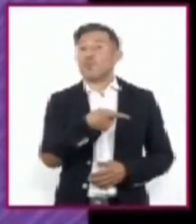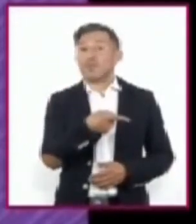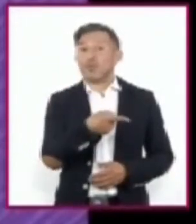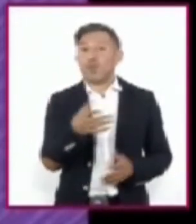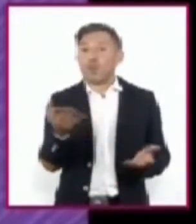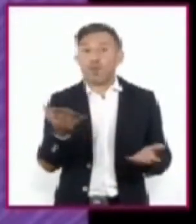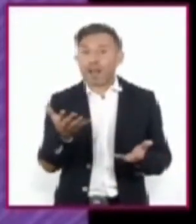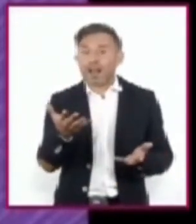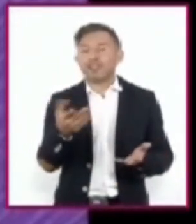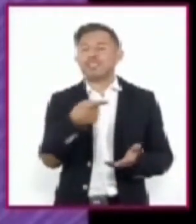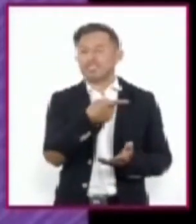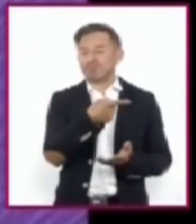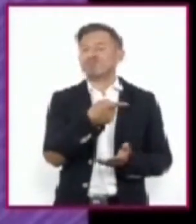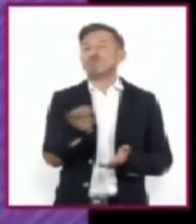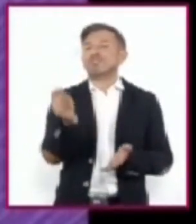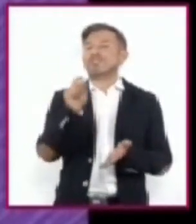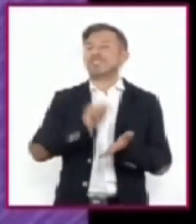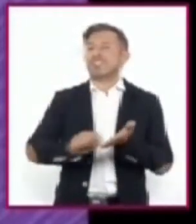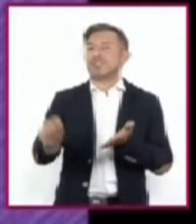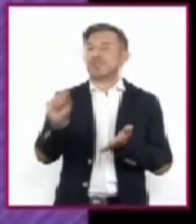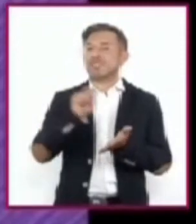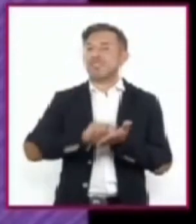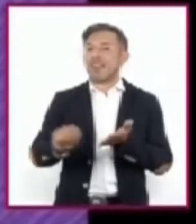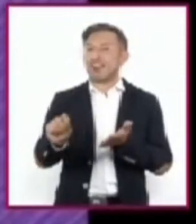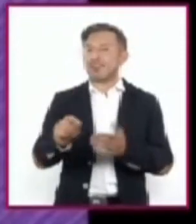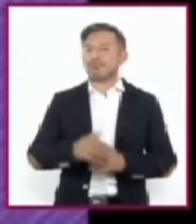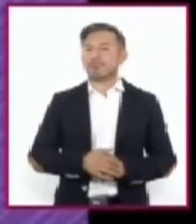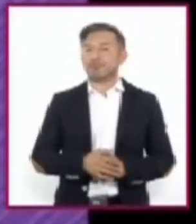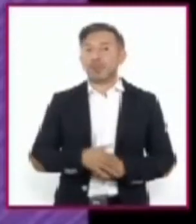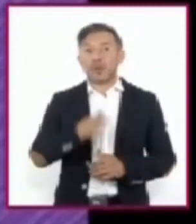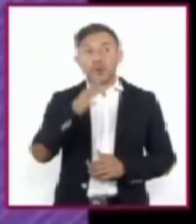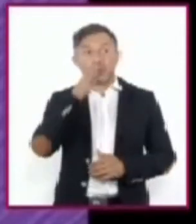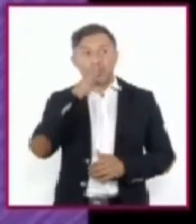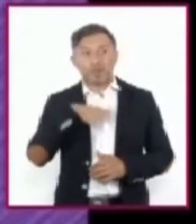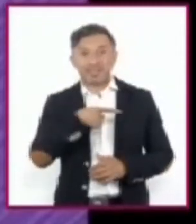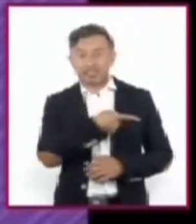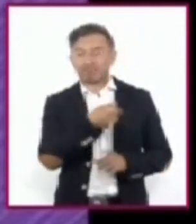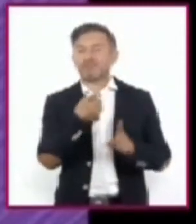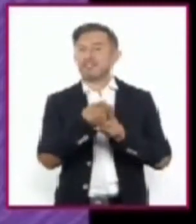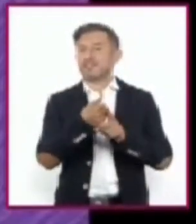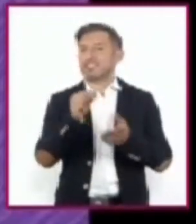She is a secretary. She is a secretary.